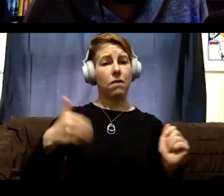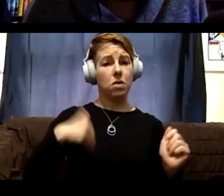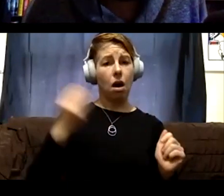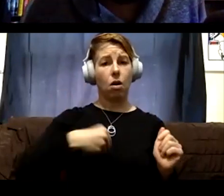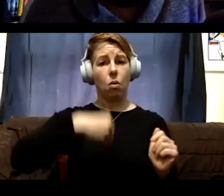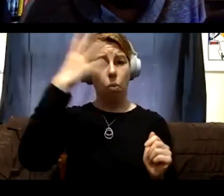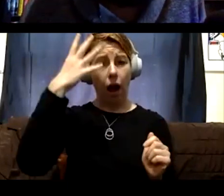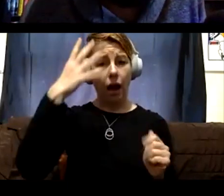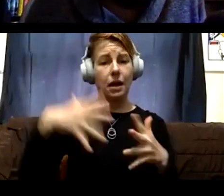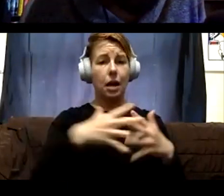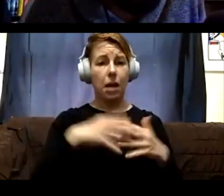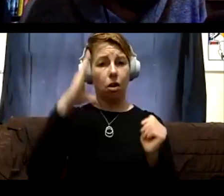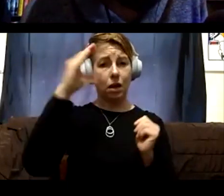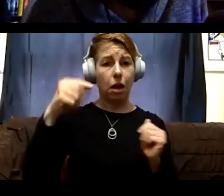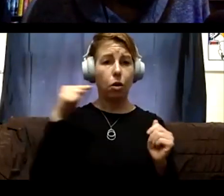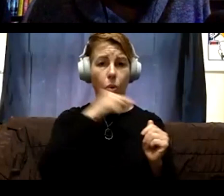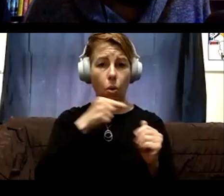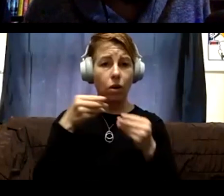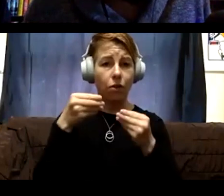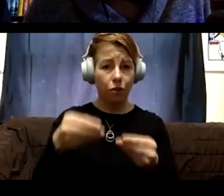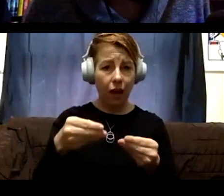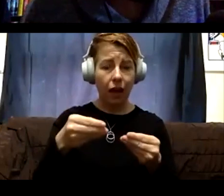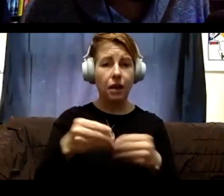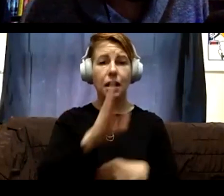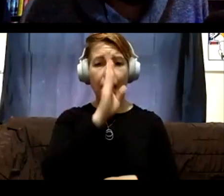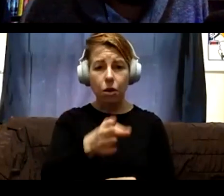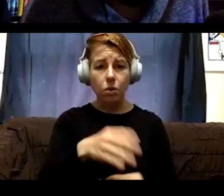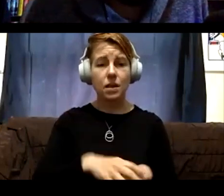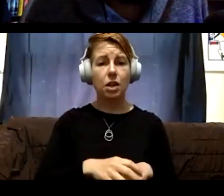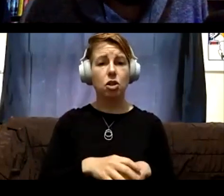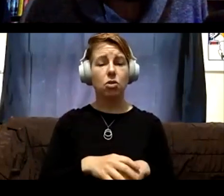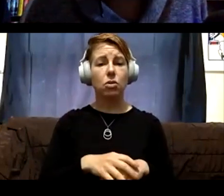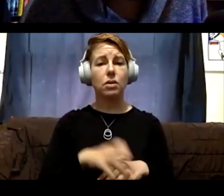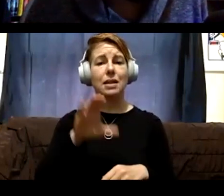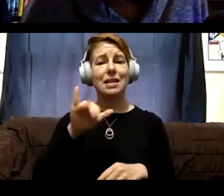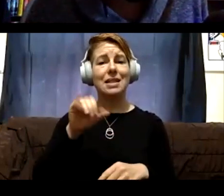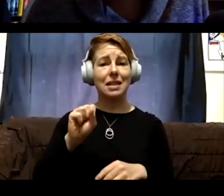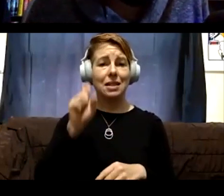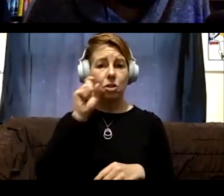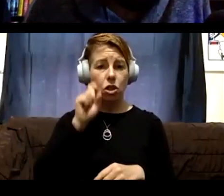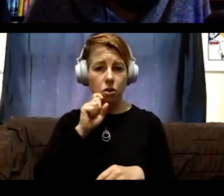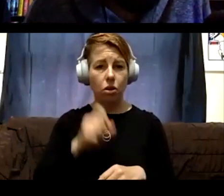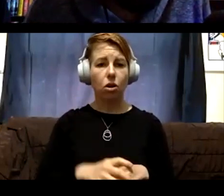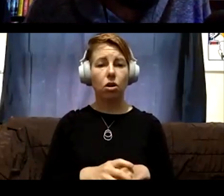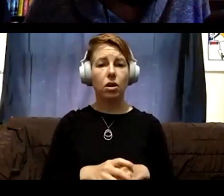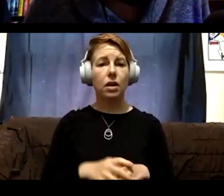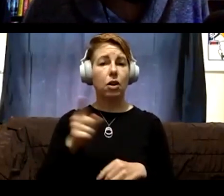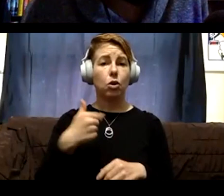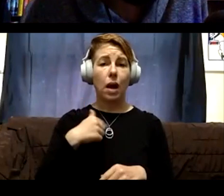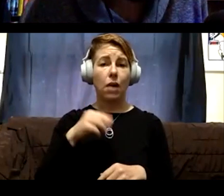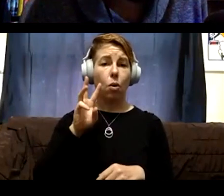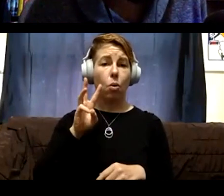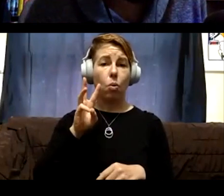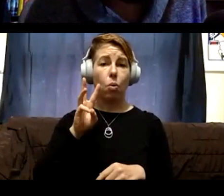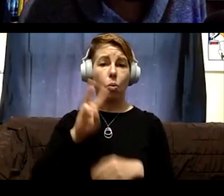corn-fed, heterosexual, cisgendered, with a healthy interest in airplanes and a world war in your near future, then